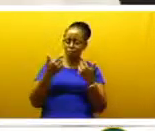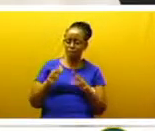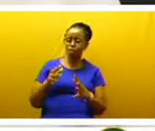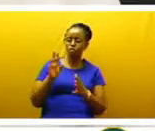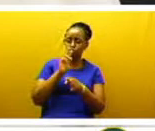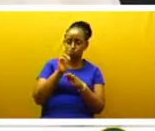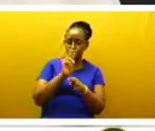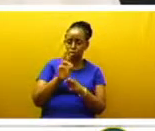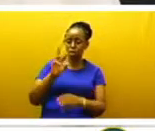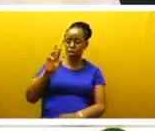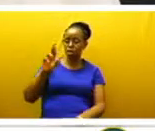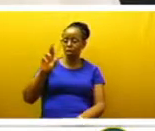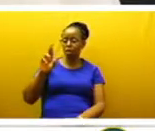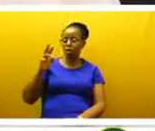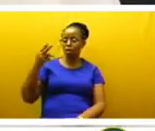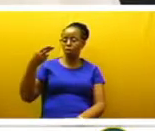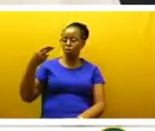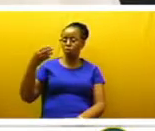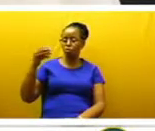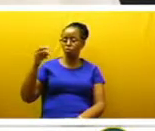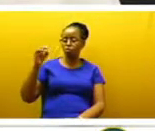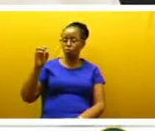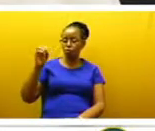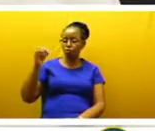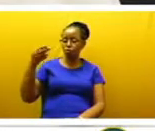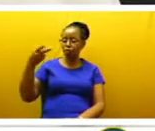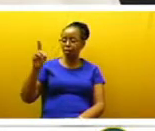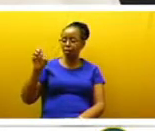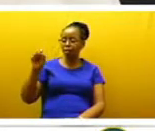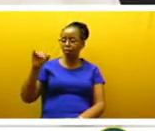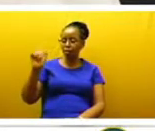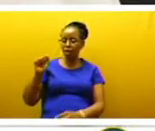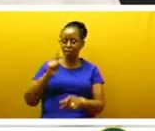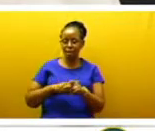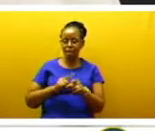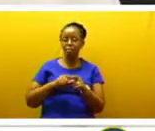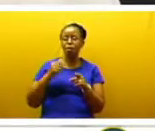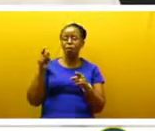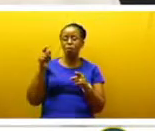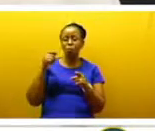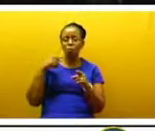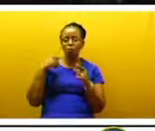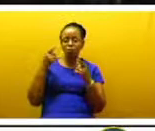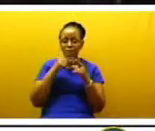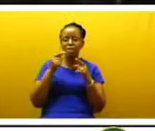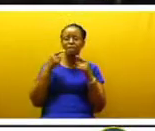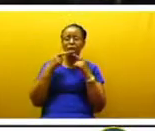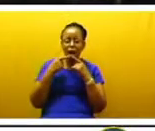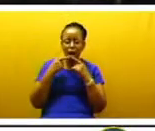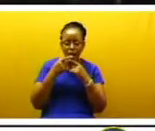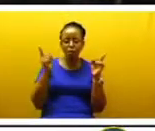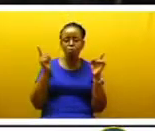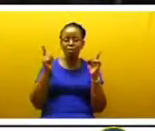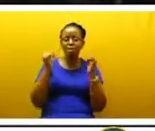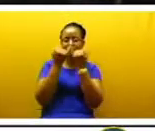after the UDI, Unilateral Declaration of Independence, to